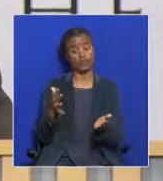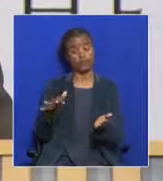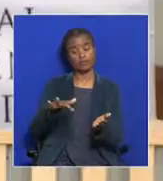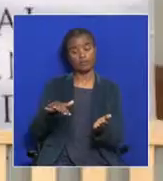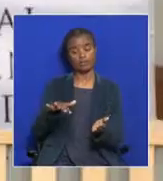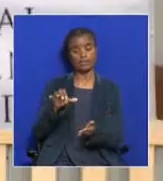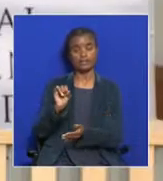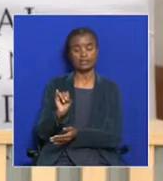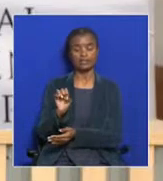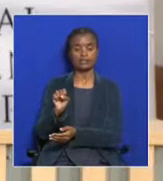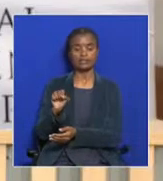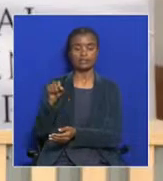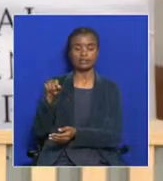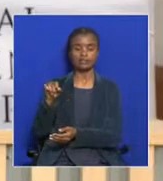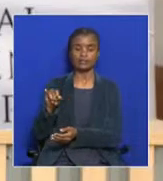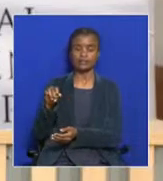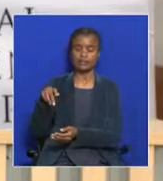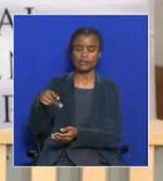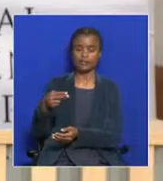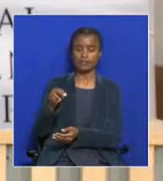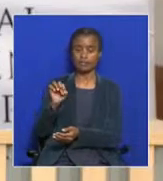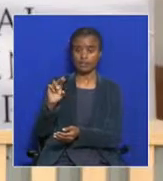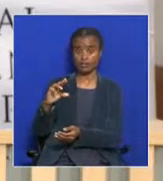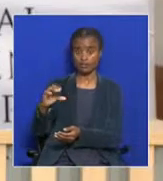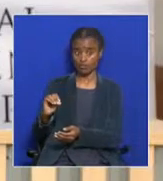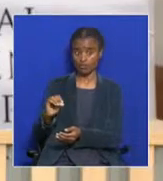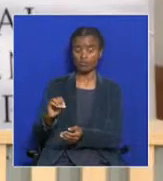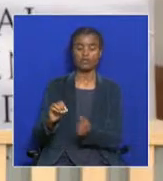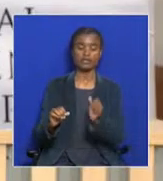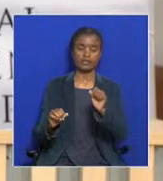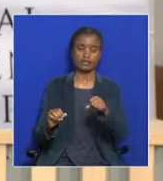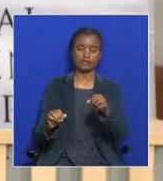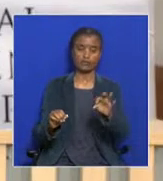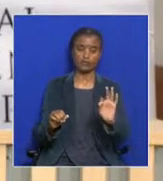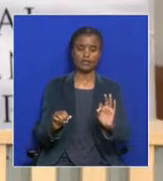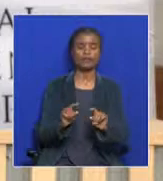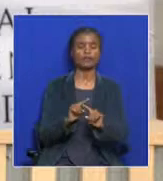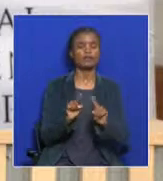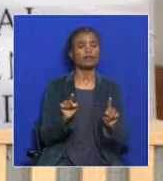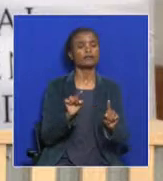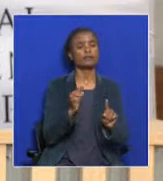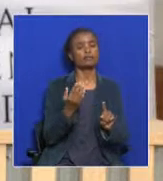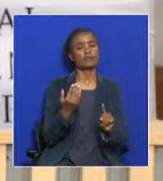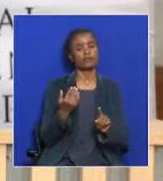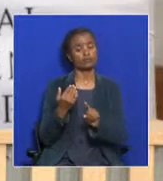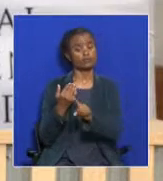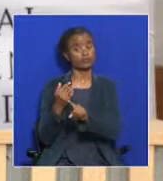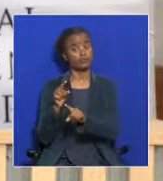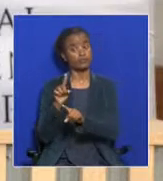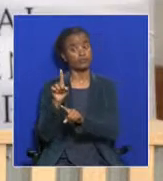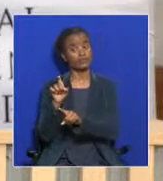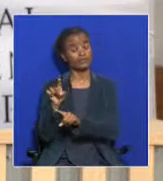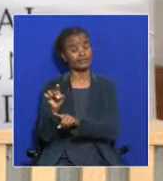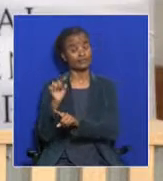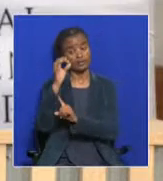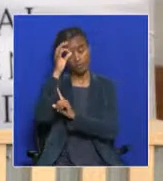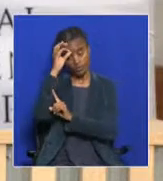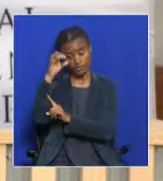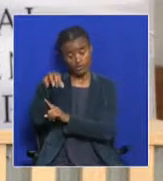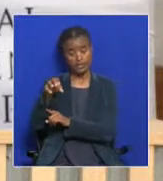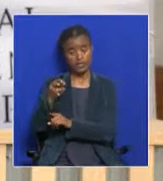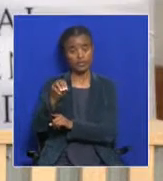Why didn't you inquire from Maiden Wharf and ask them to give you, as a matter of urgency,